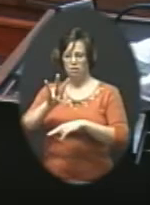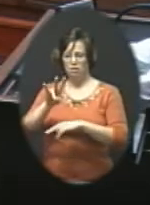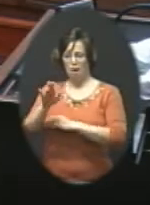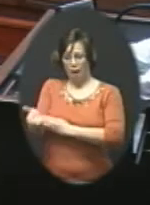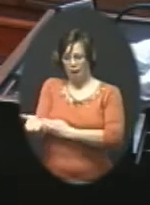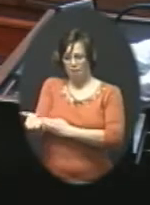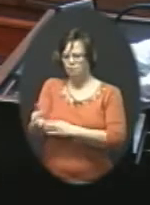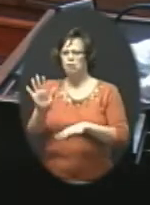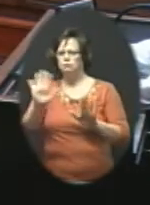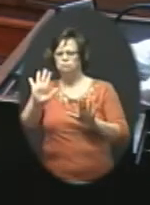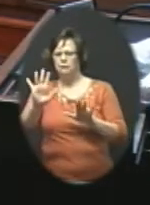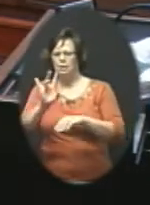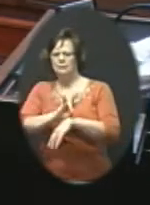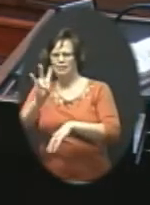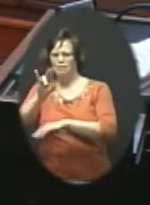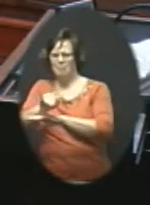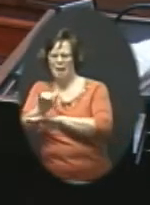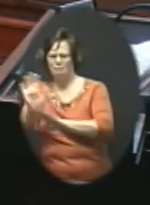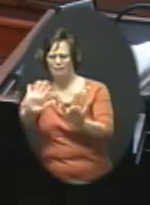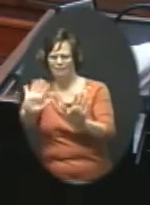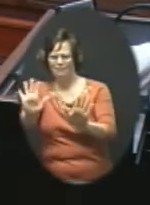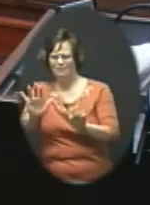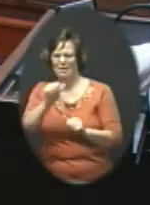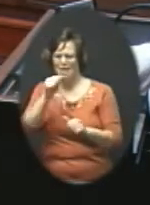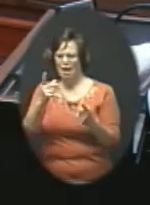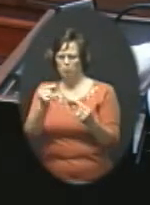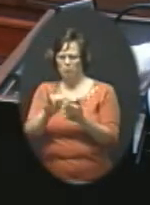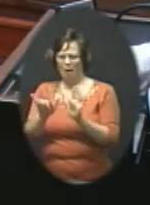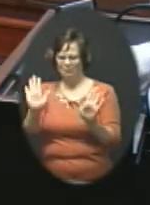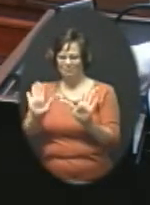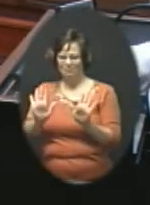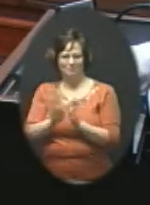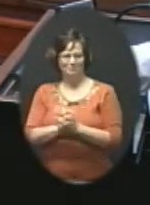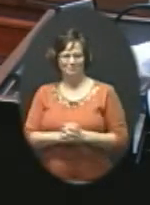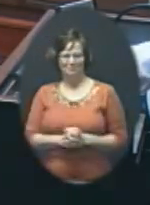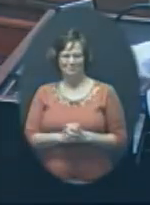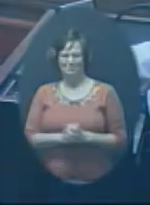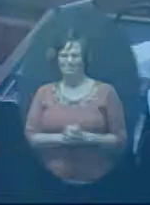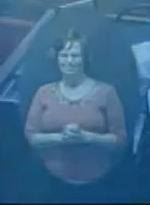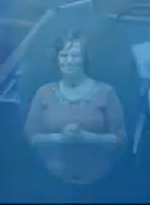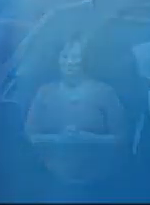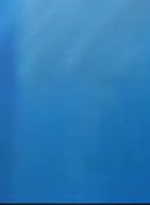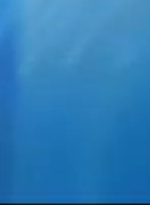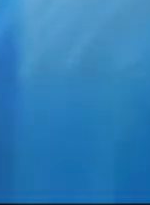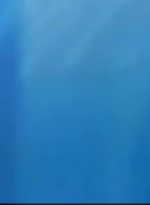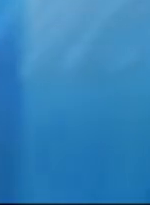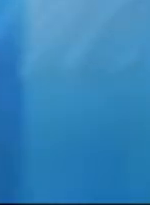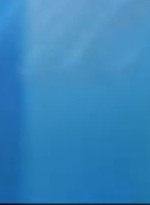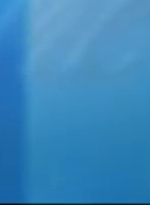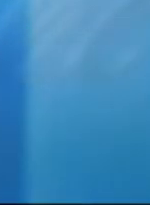7 p.m. Let's not do that. All right.